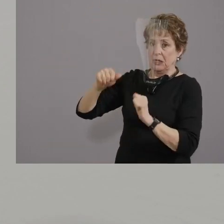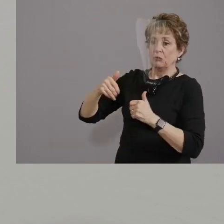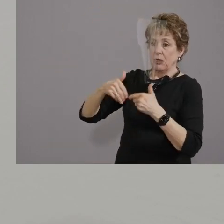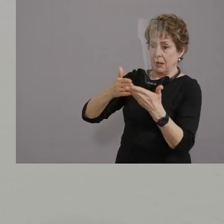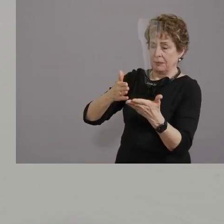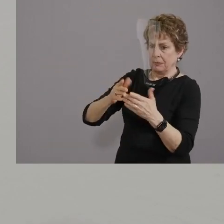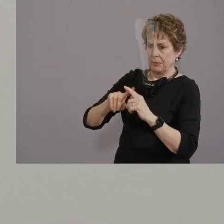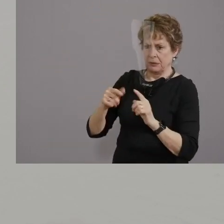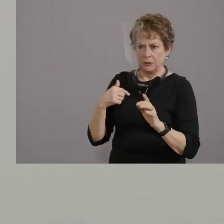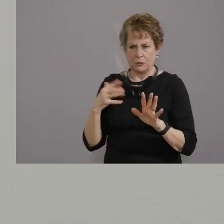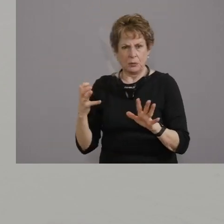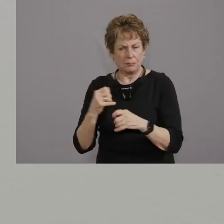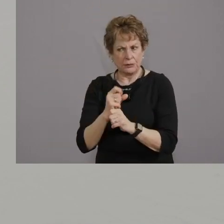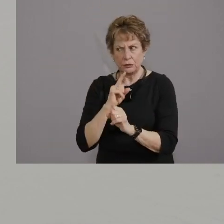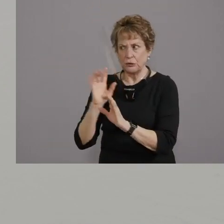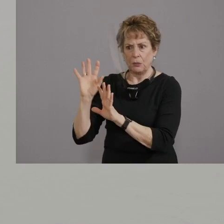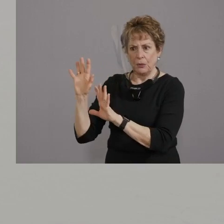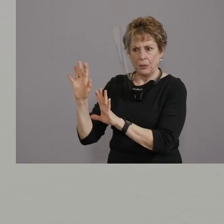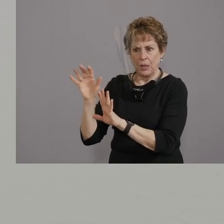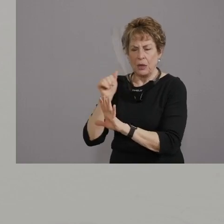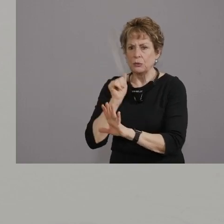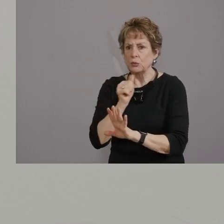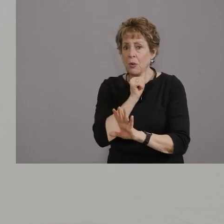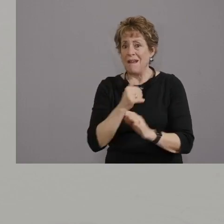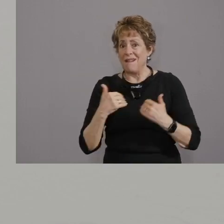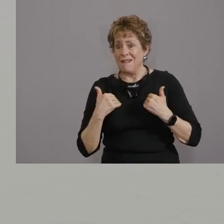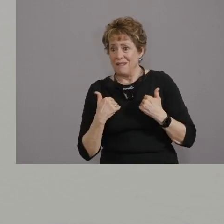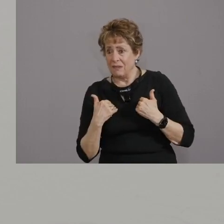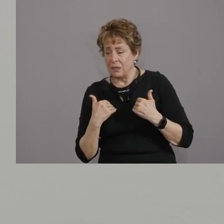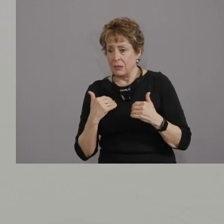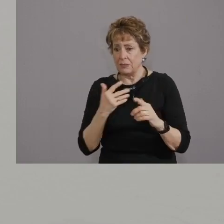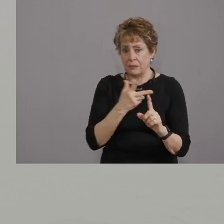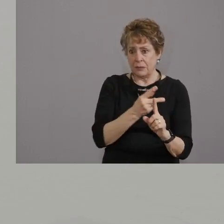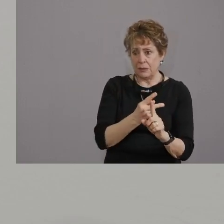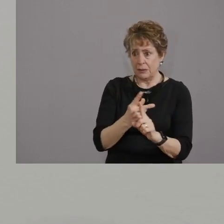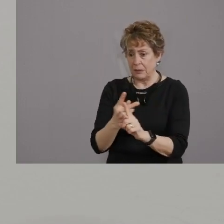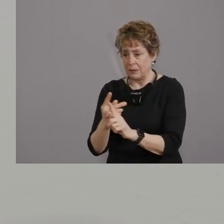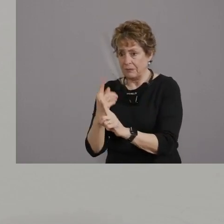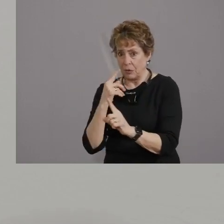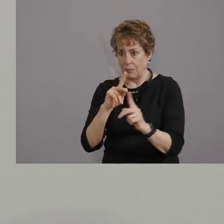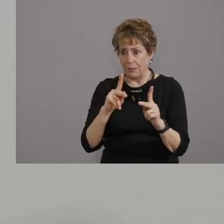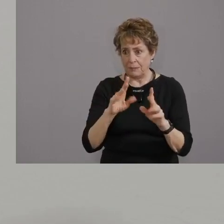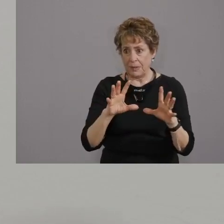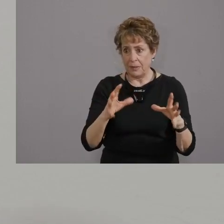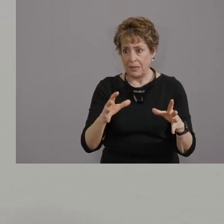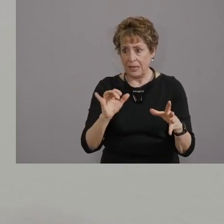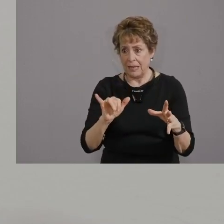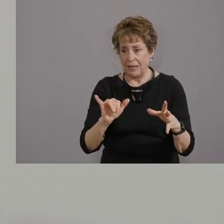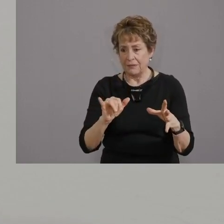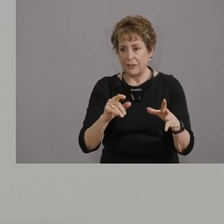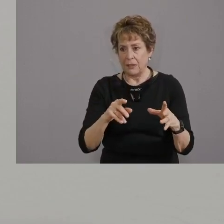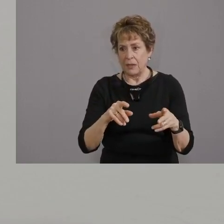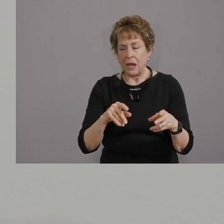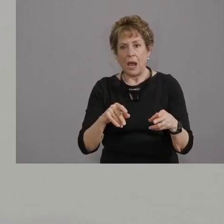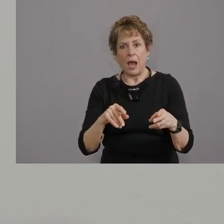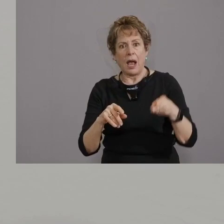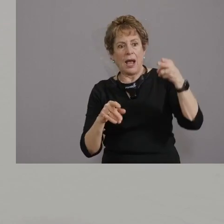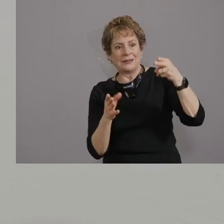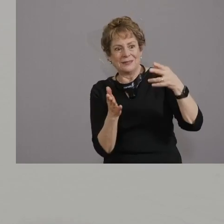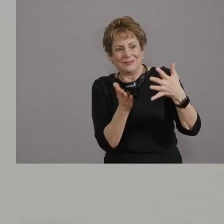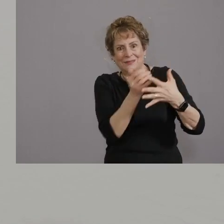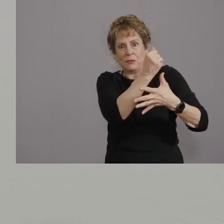have access, especially if they are high priority. But we completely understand, because the entire state is dealing